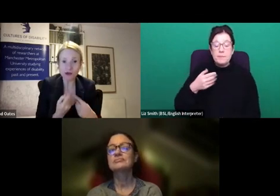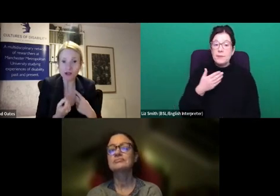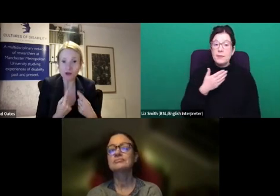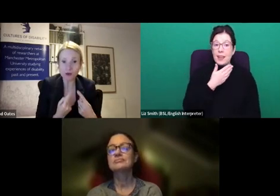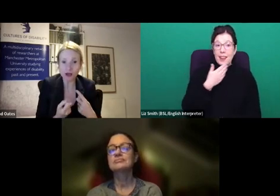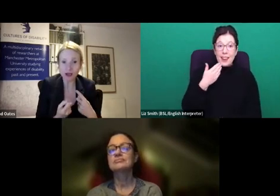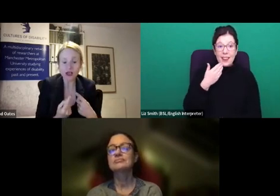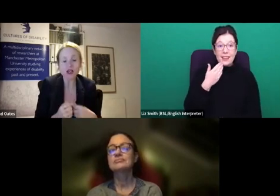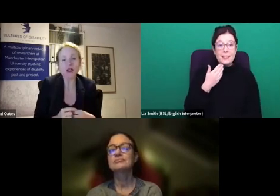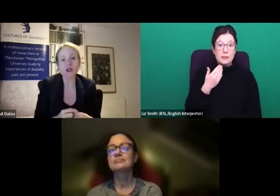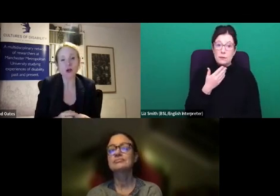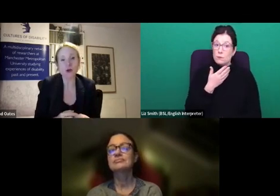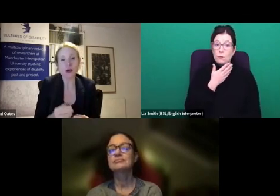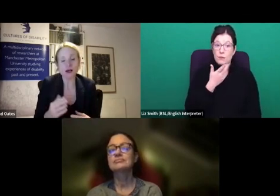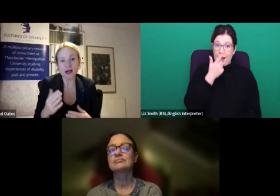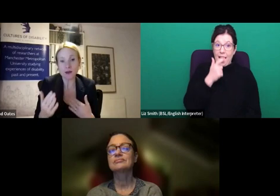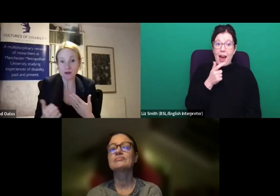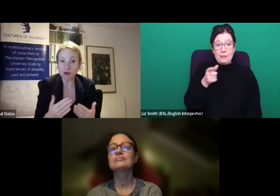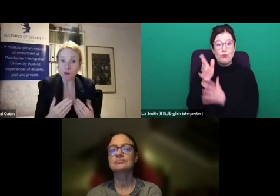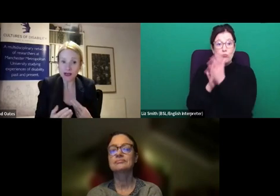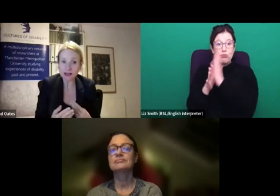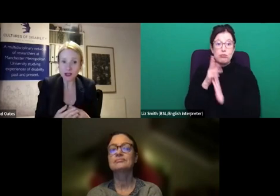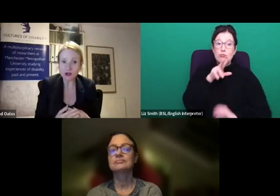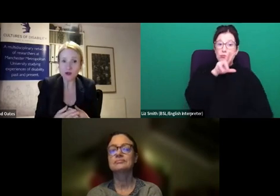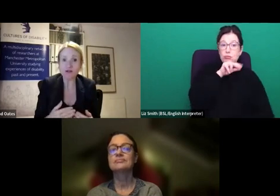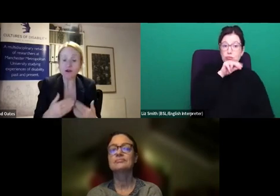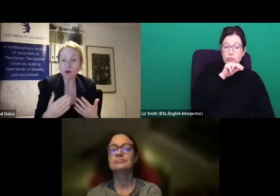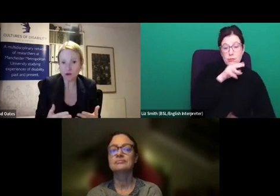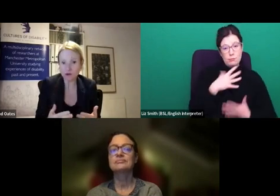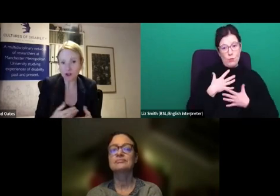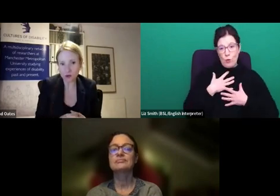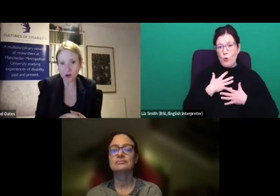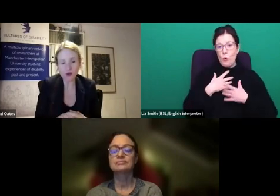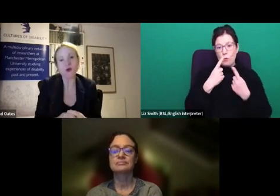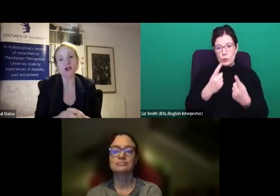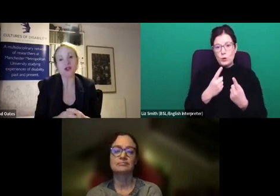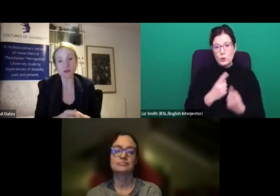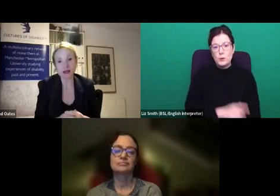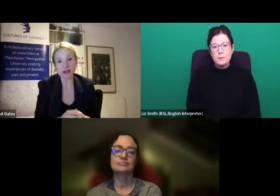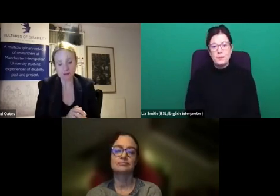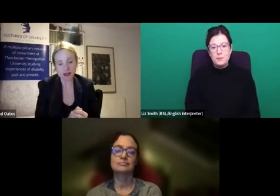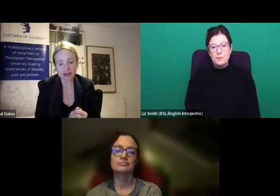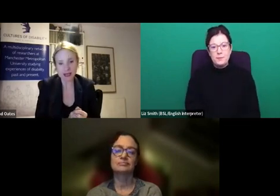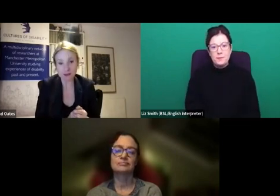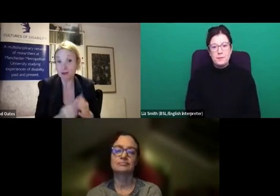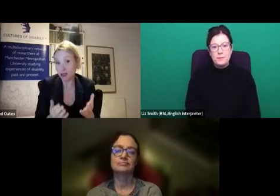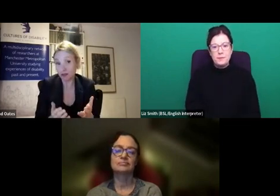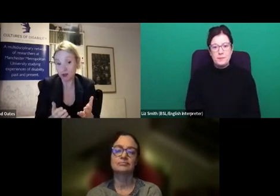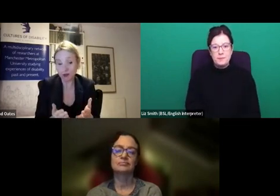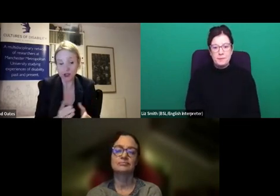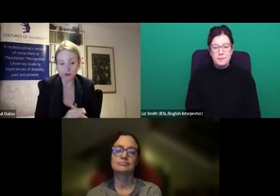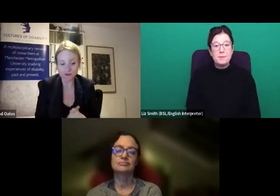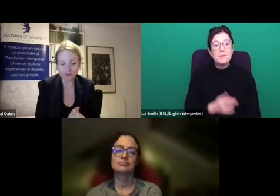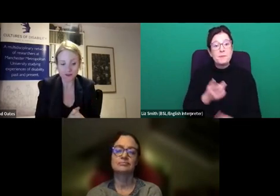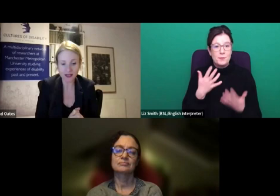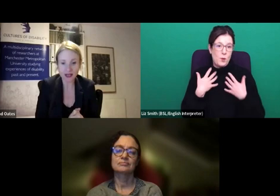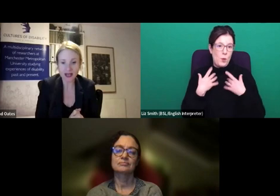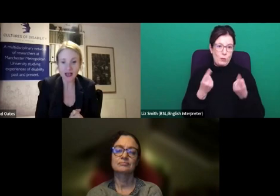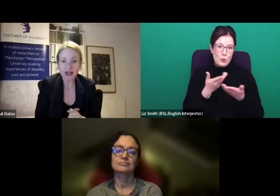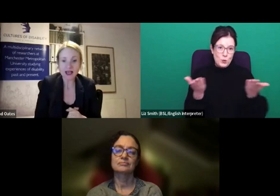to interpret either way. So if you're a BSL user, feel confident to ask your questions, please, in BSL if you wish.